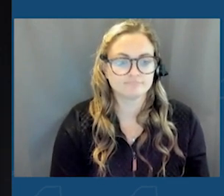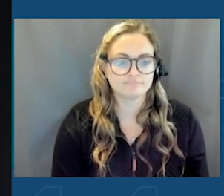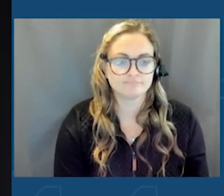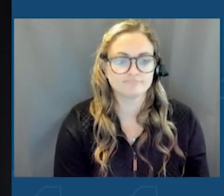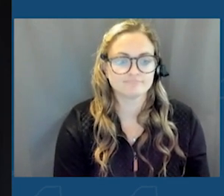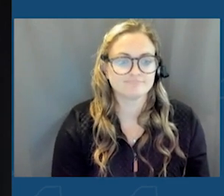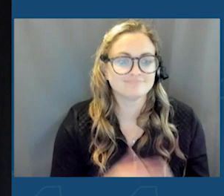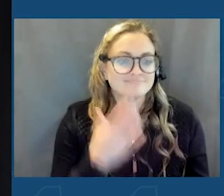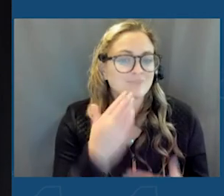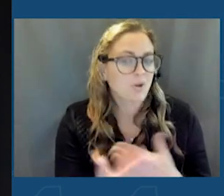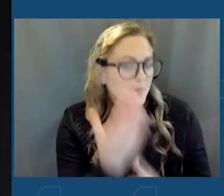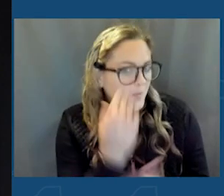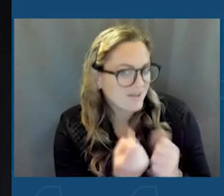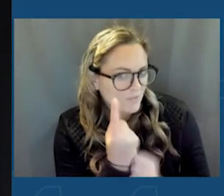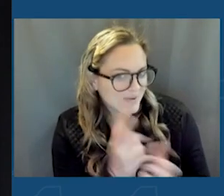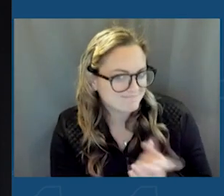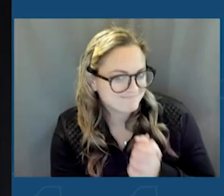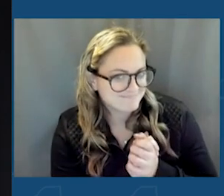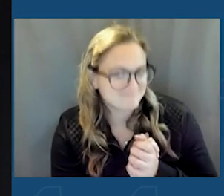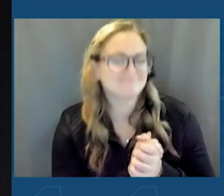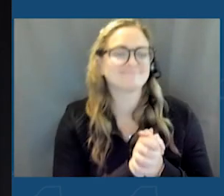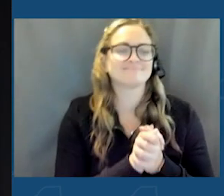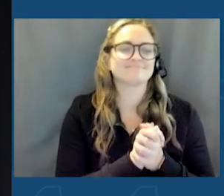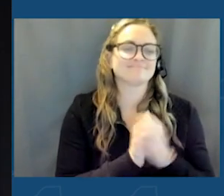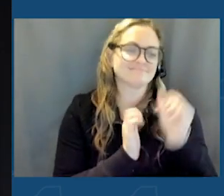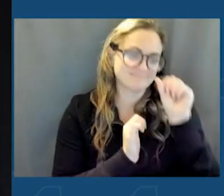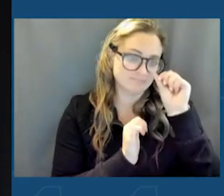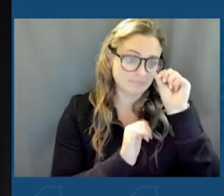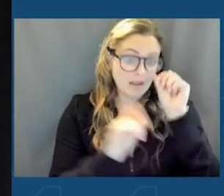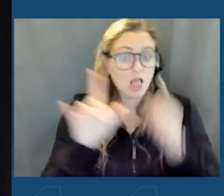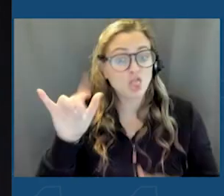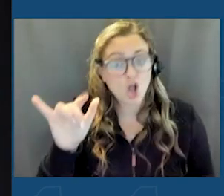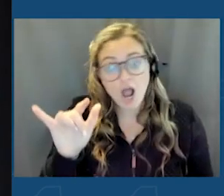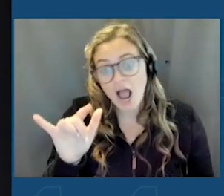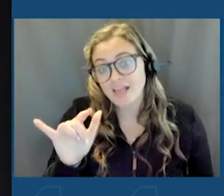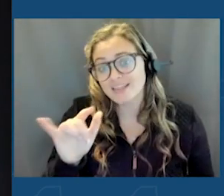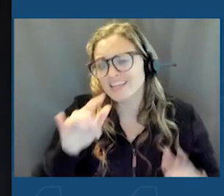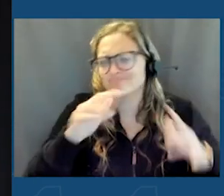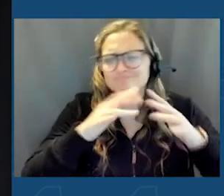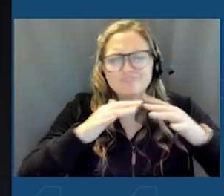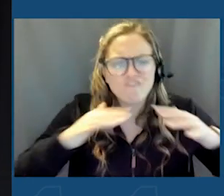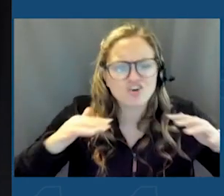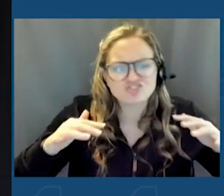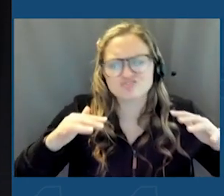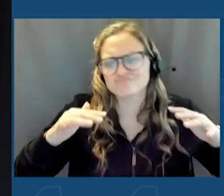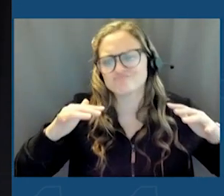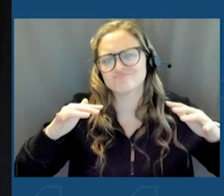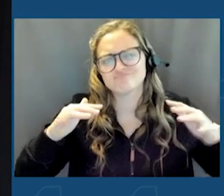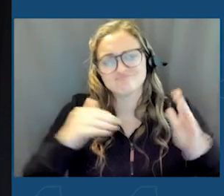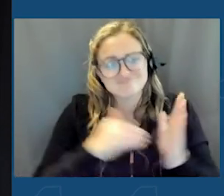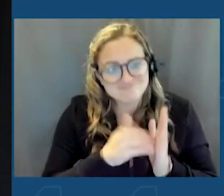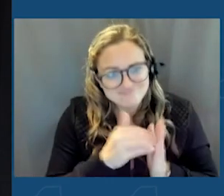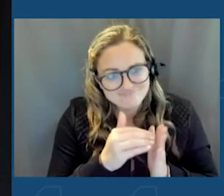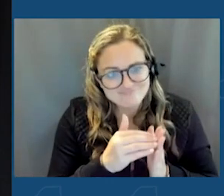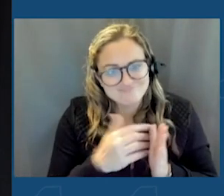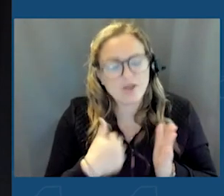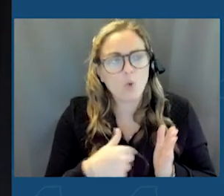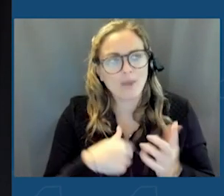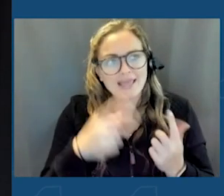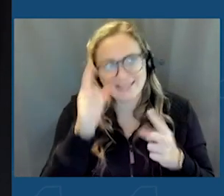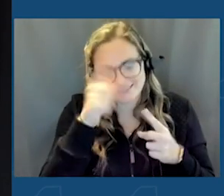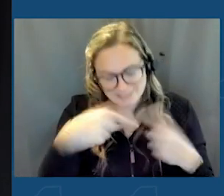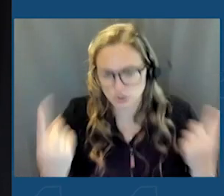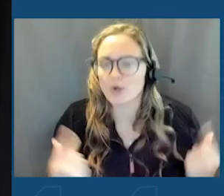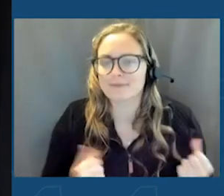Good morning, everyone. Long Island is very diverse, and a lot of times we disagree, right?